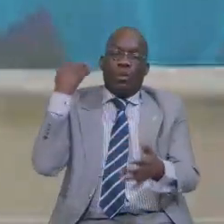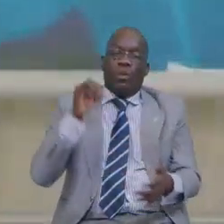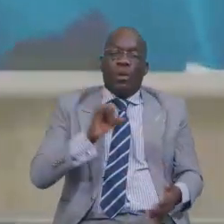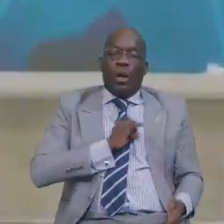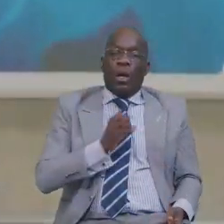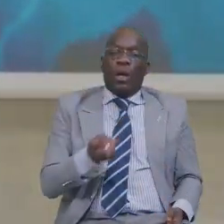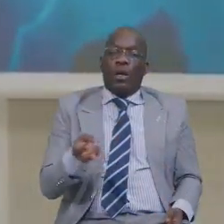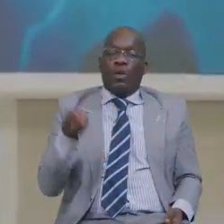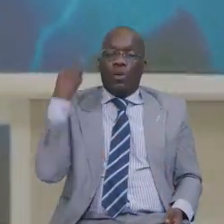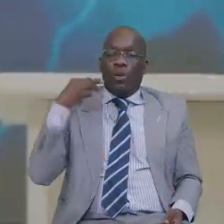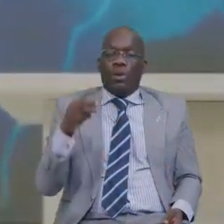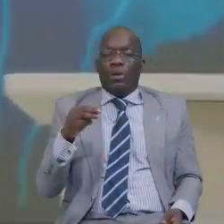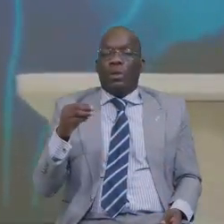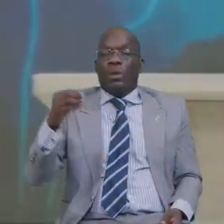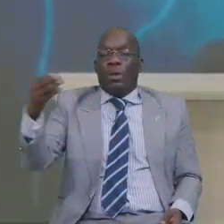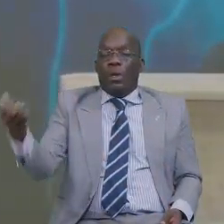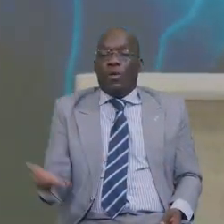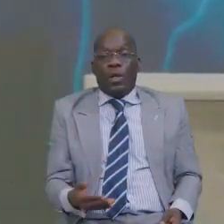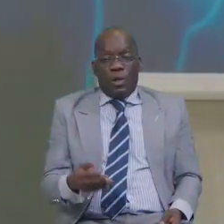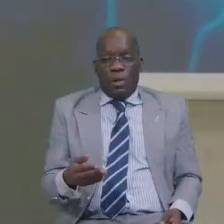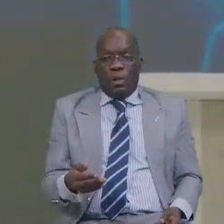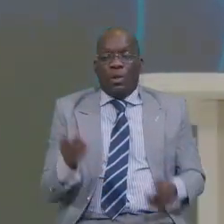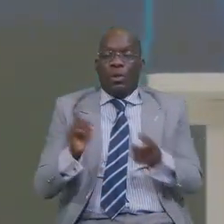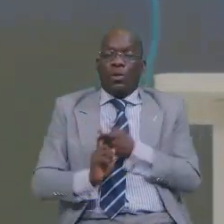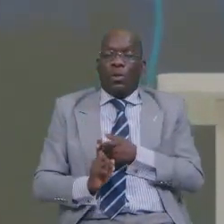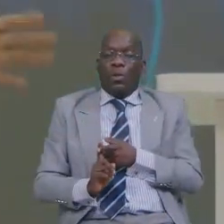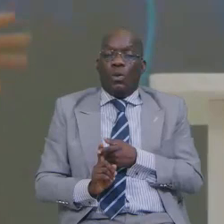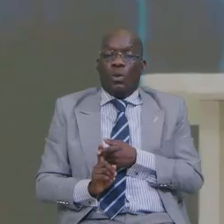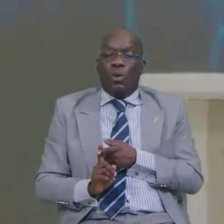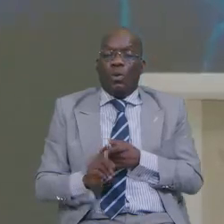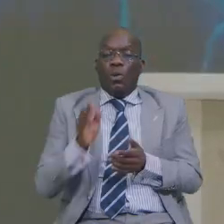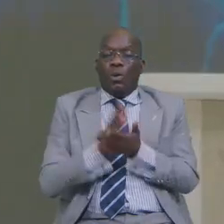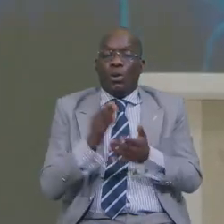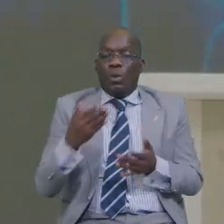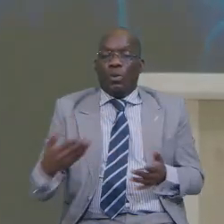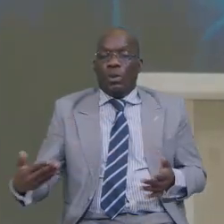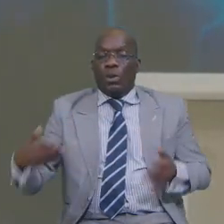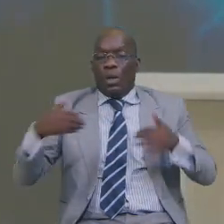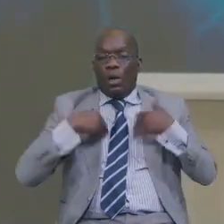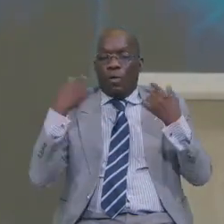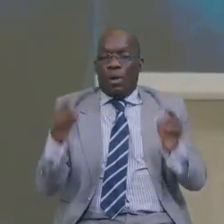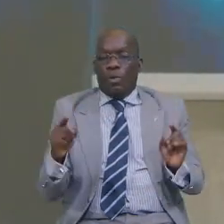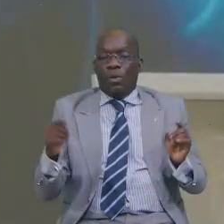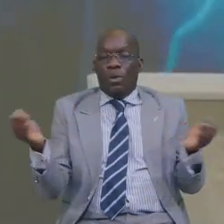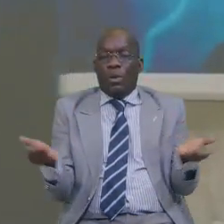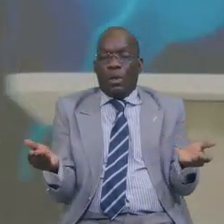to Britain, some years now. Something had happened here that